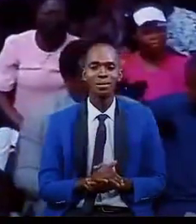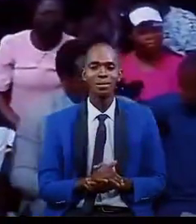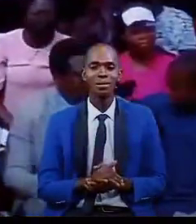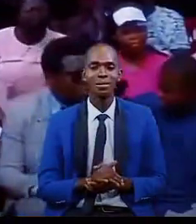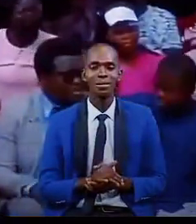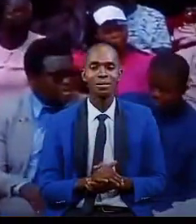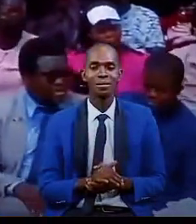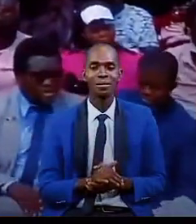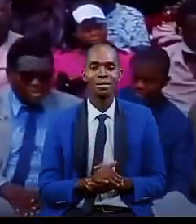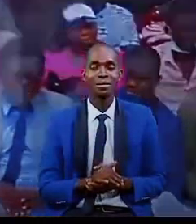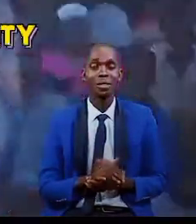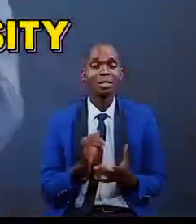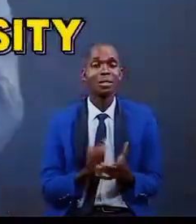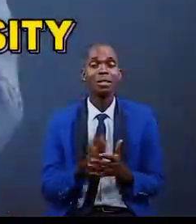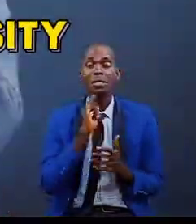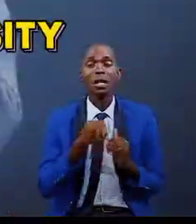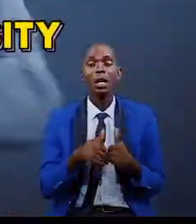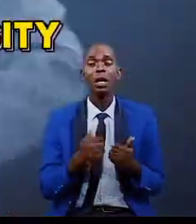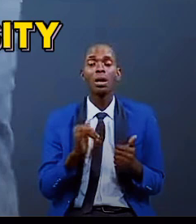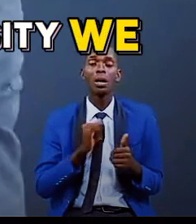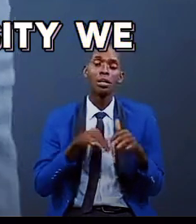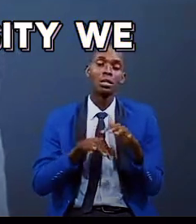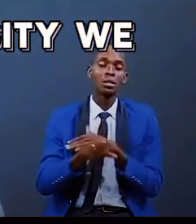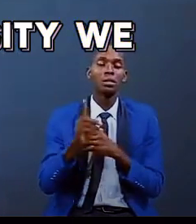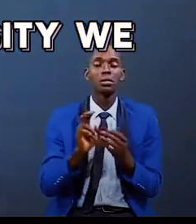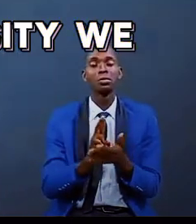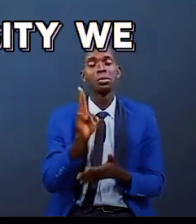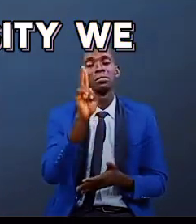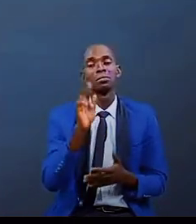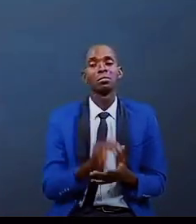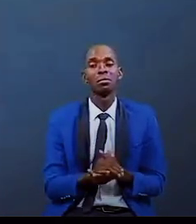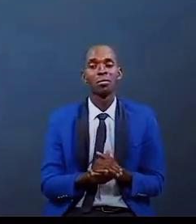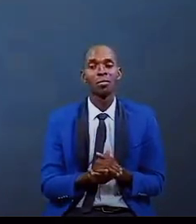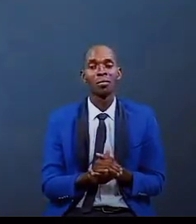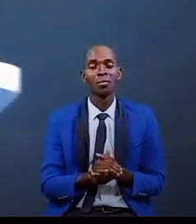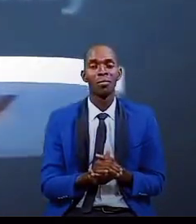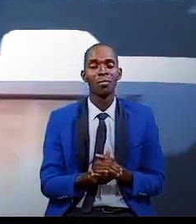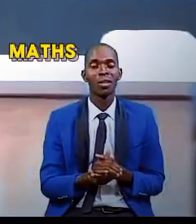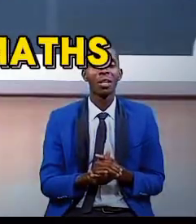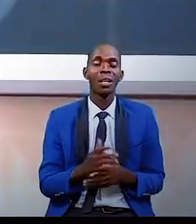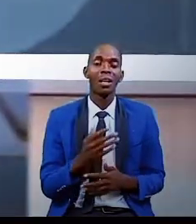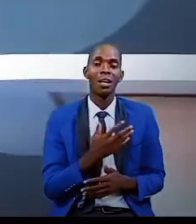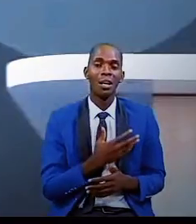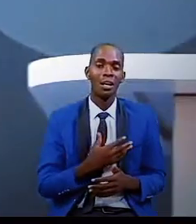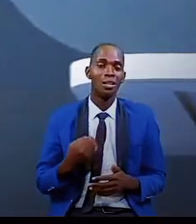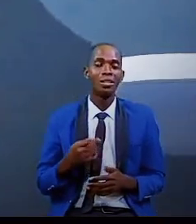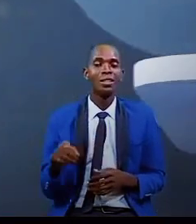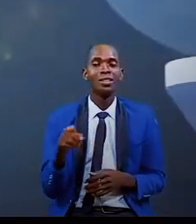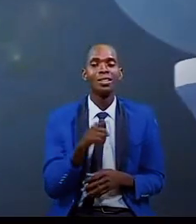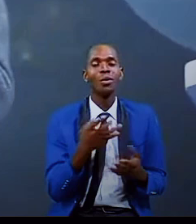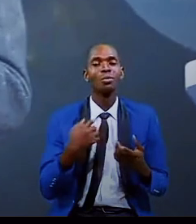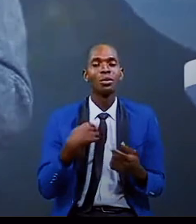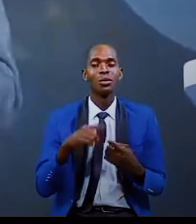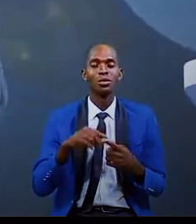That's how I got to the university. Online, and they wanted me to read mass